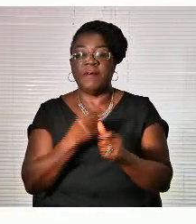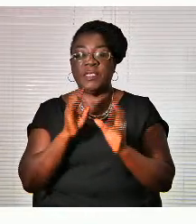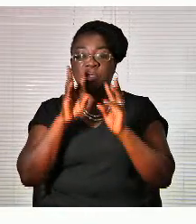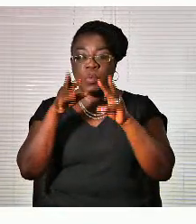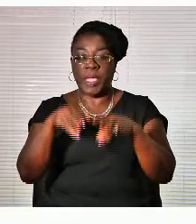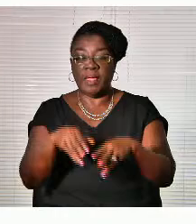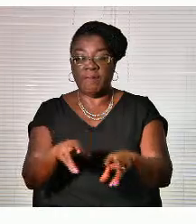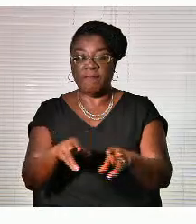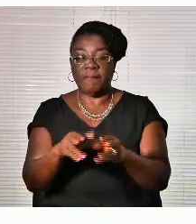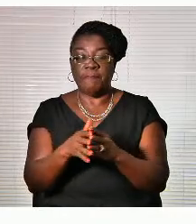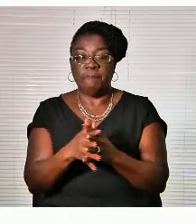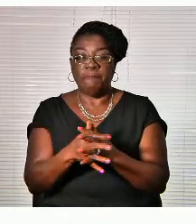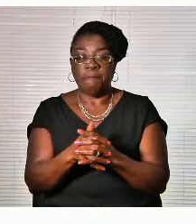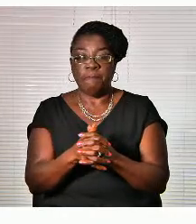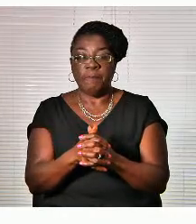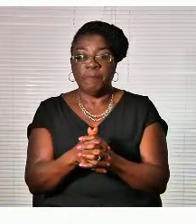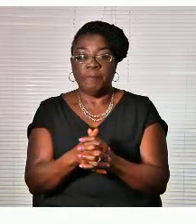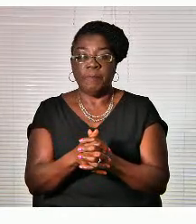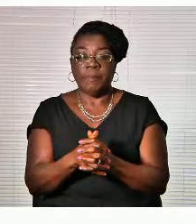Next.